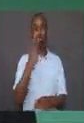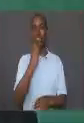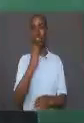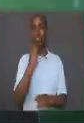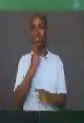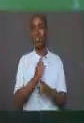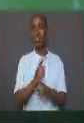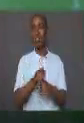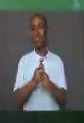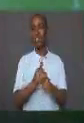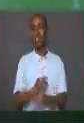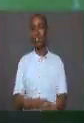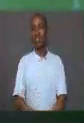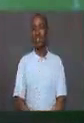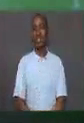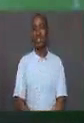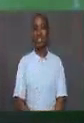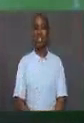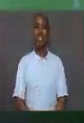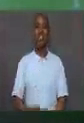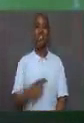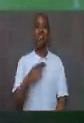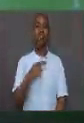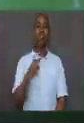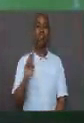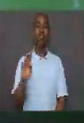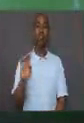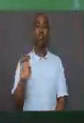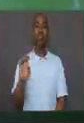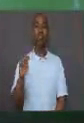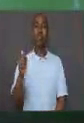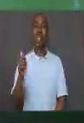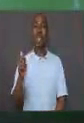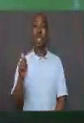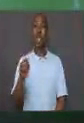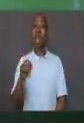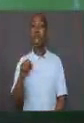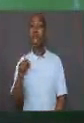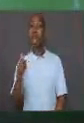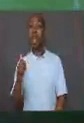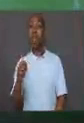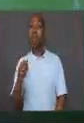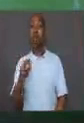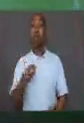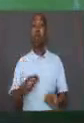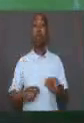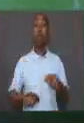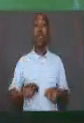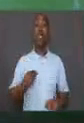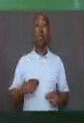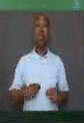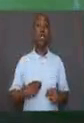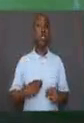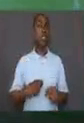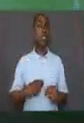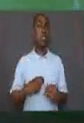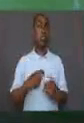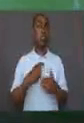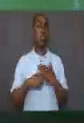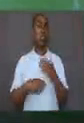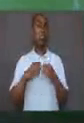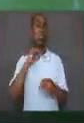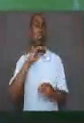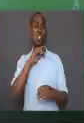correct. Urea is another metabolic waste that can cause serious